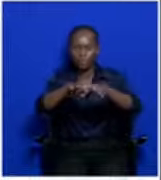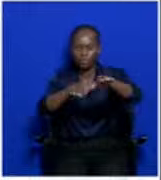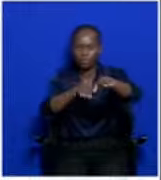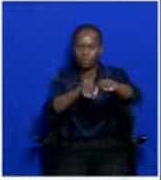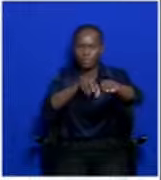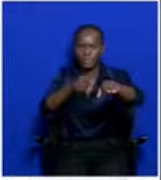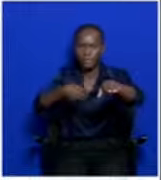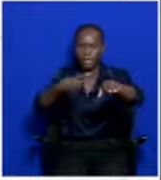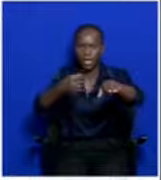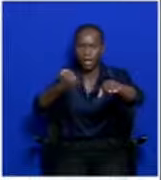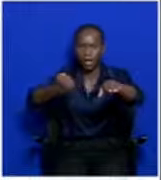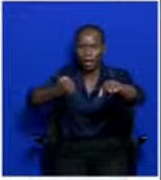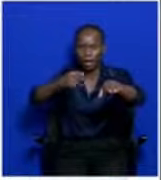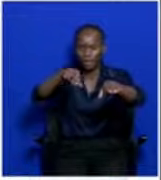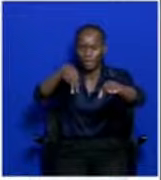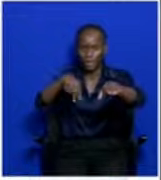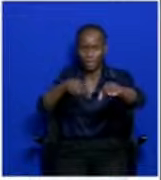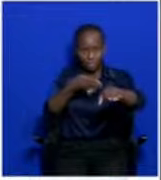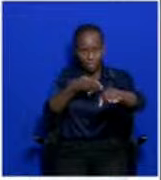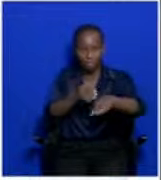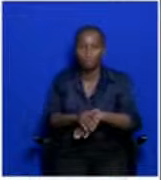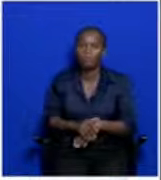We'll scroll forward.